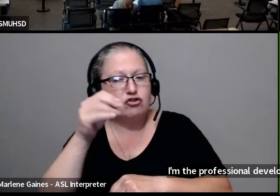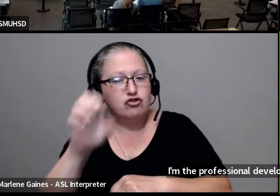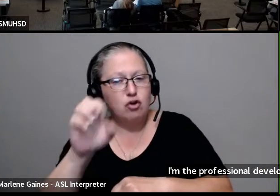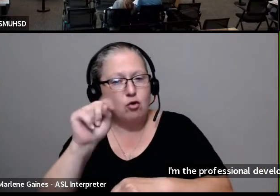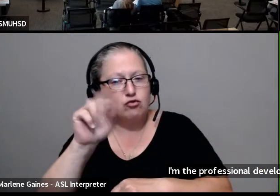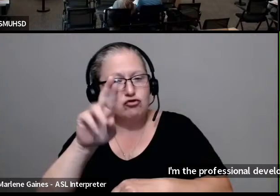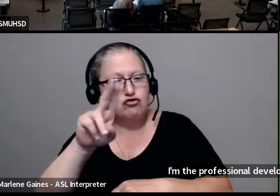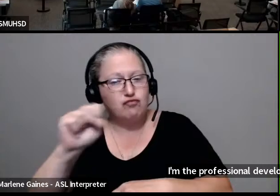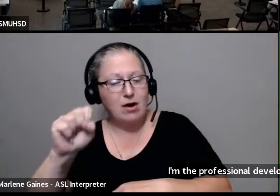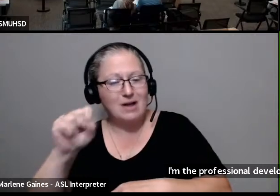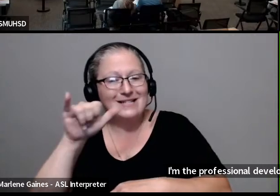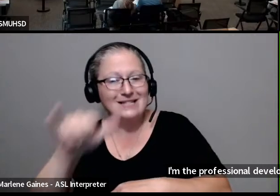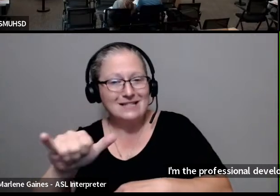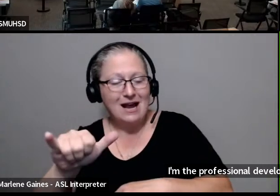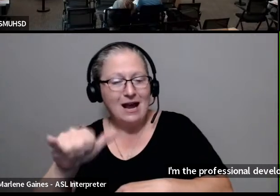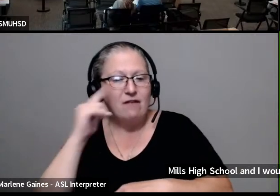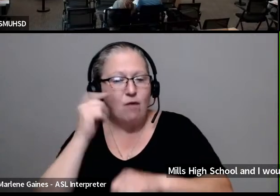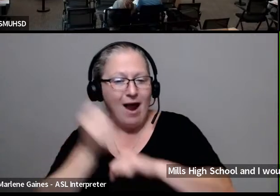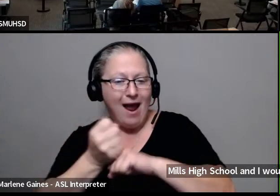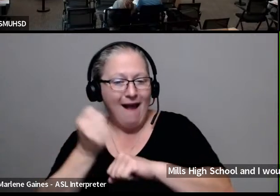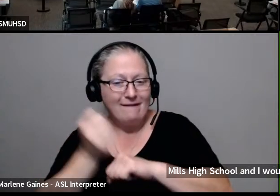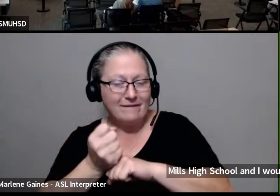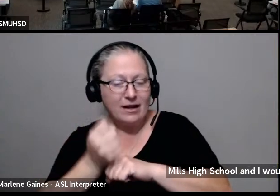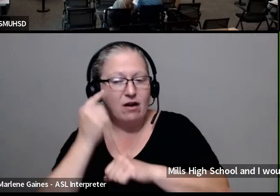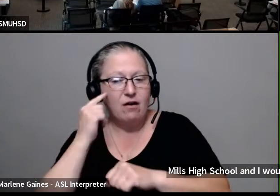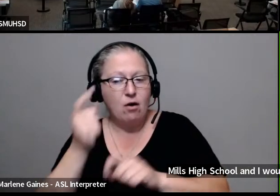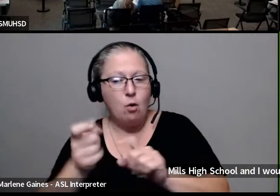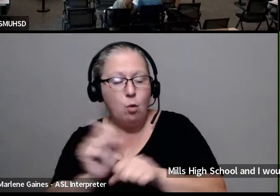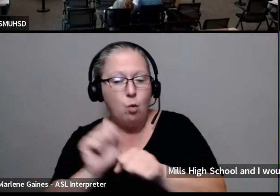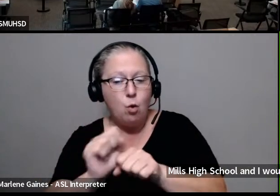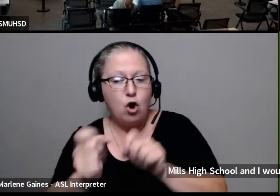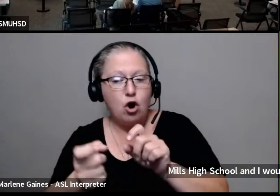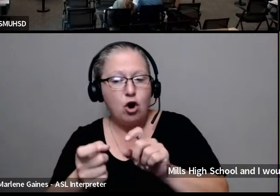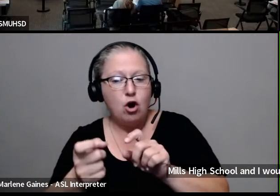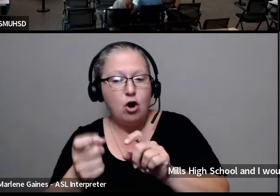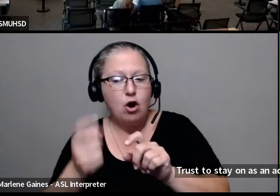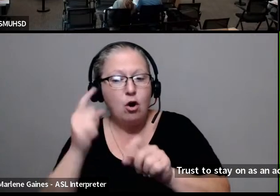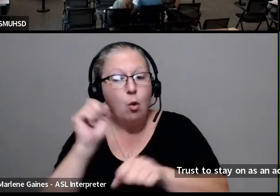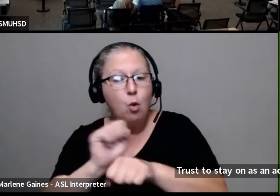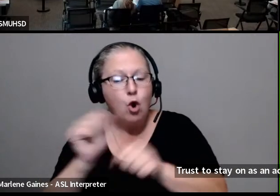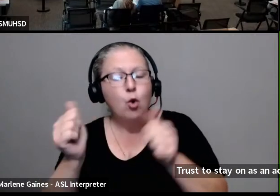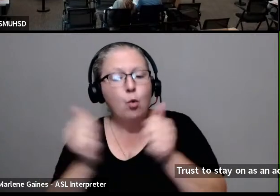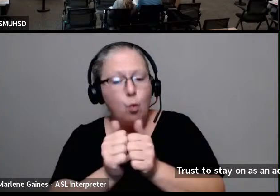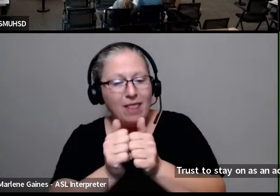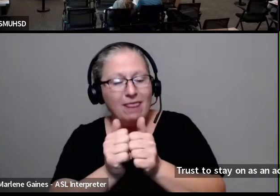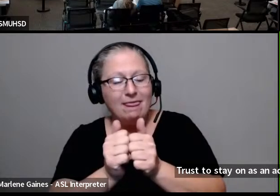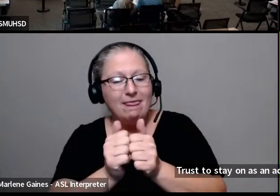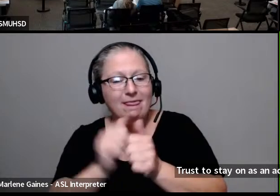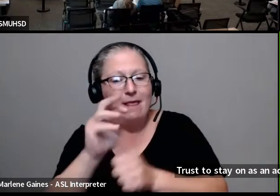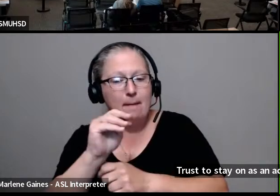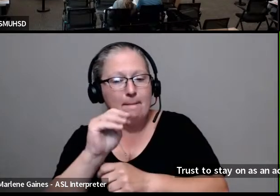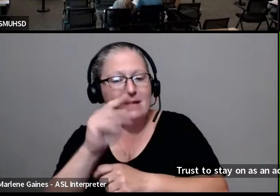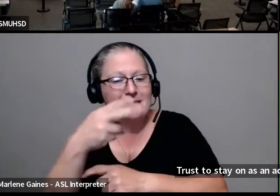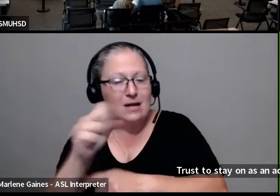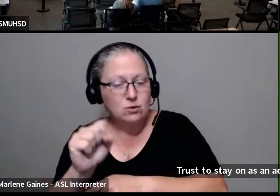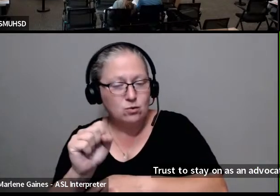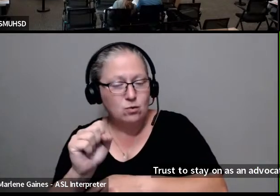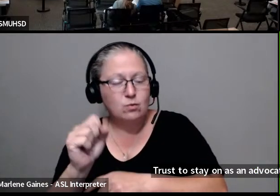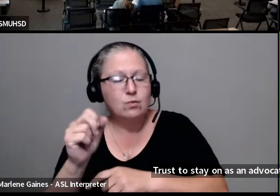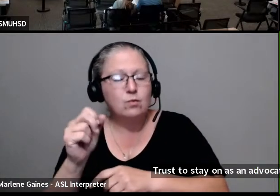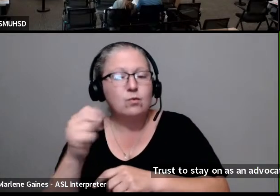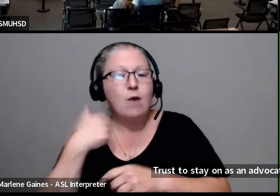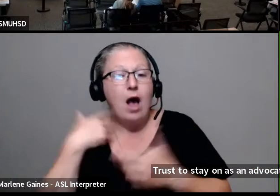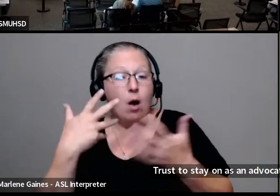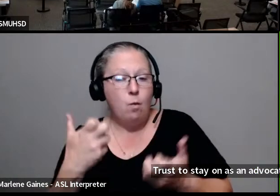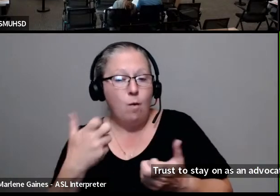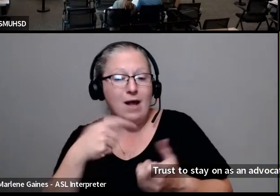Truss to stay on as an advocate to work to work with Mills High School. I would